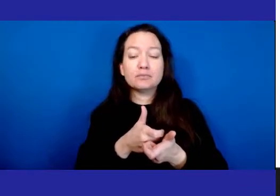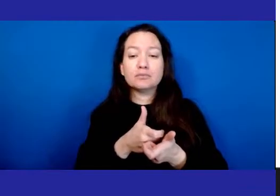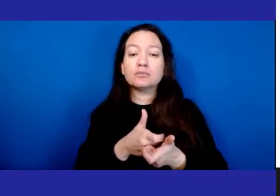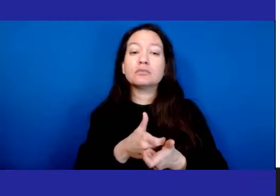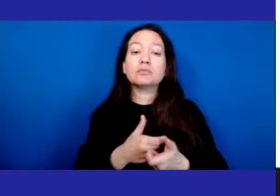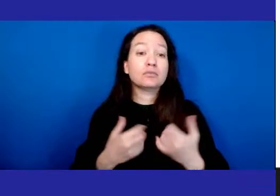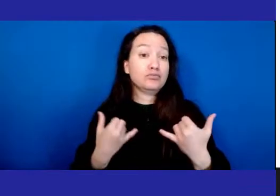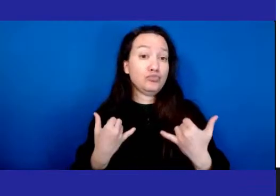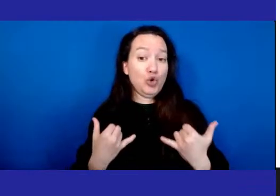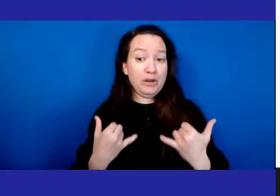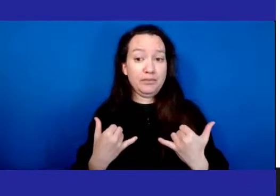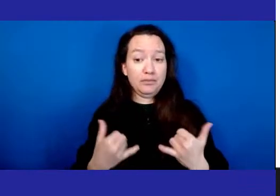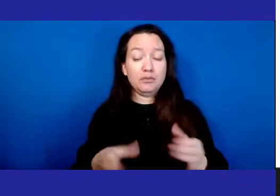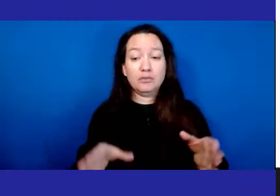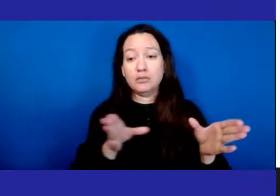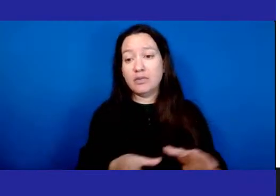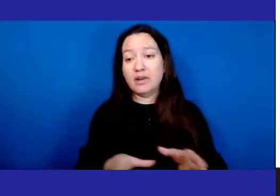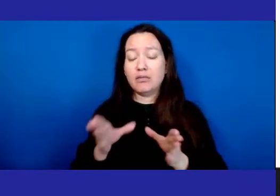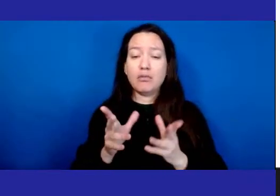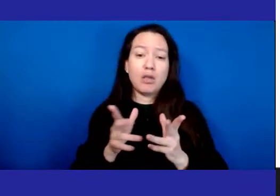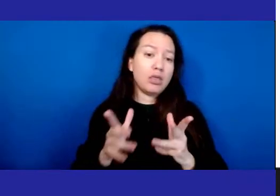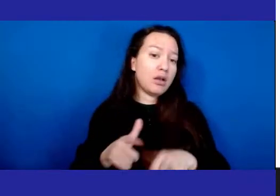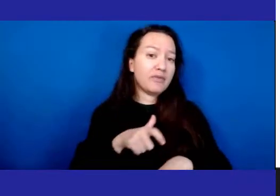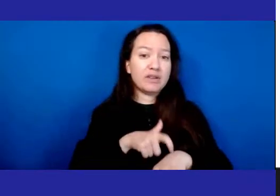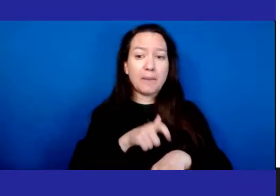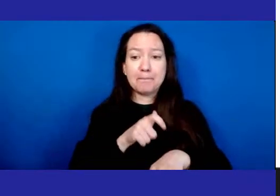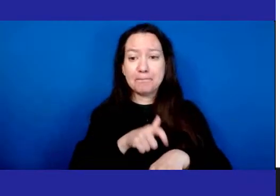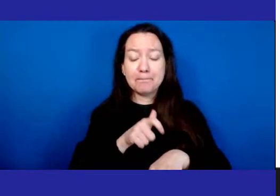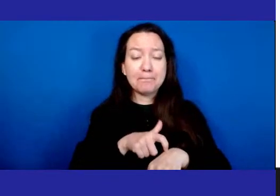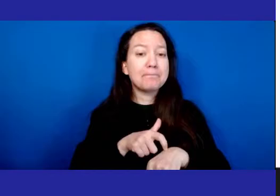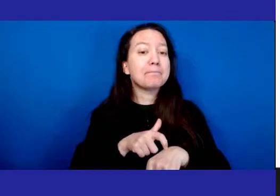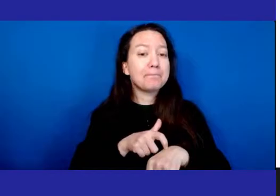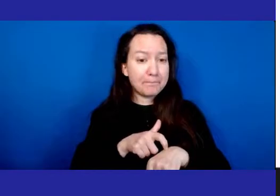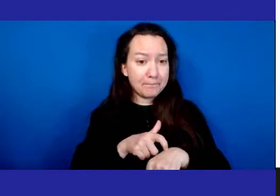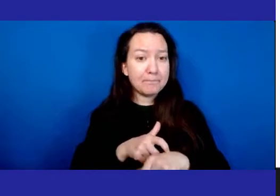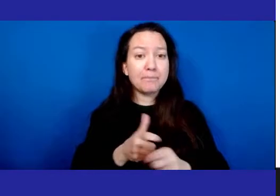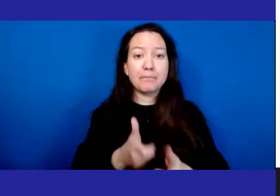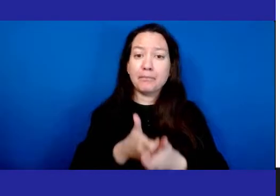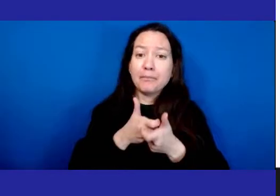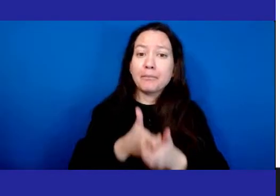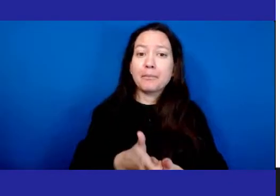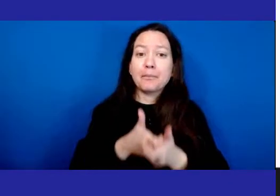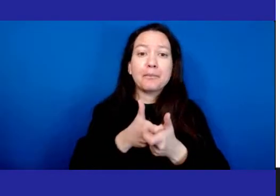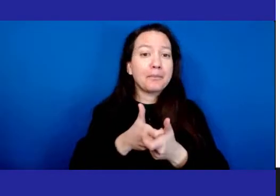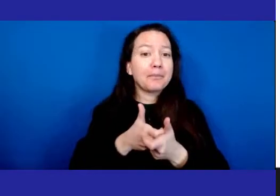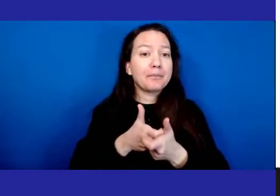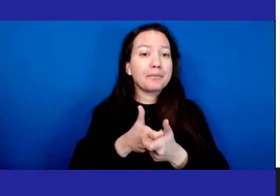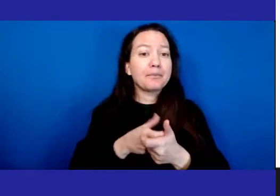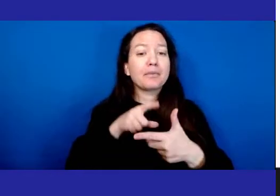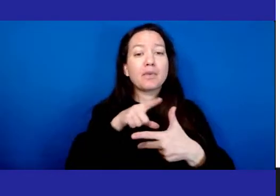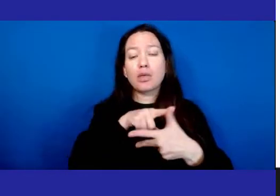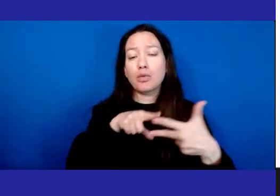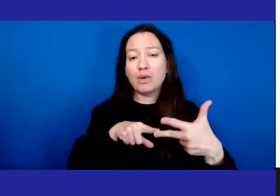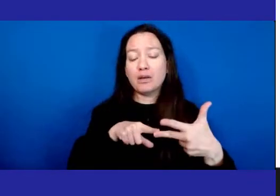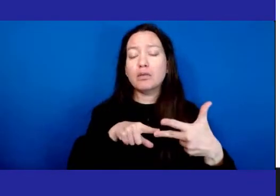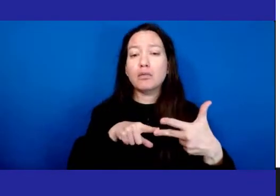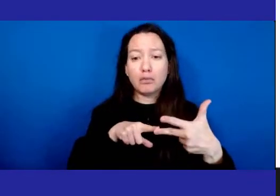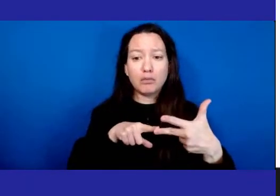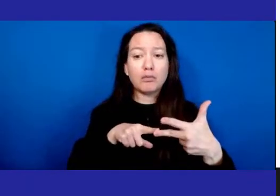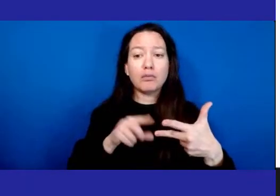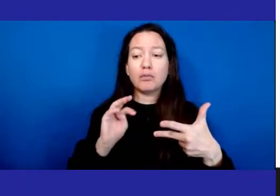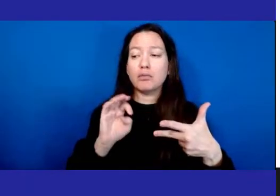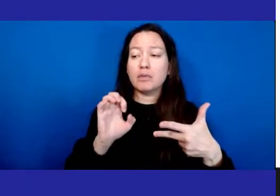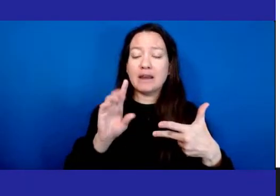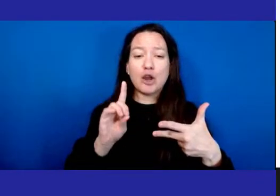Currently, the plan spends a huge amount of time on adherence to three particular Medicare